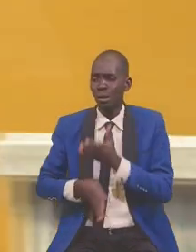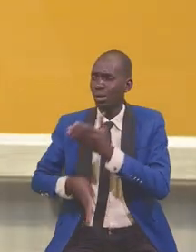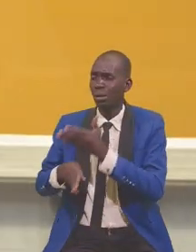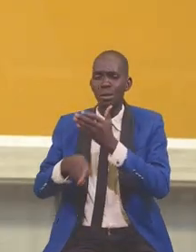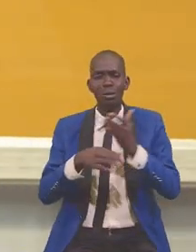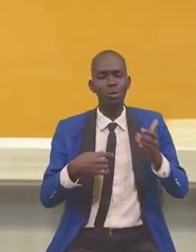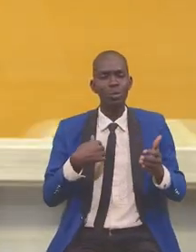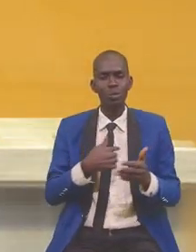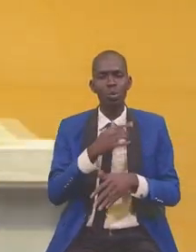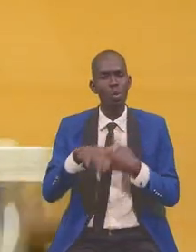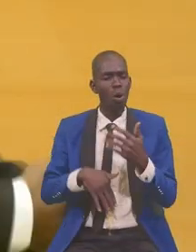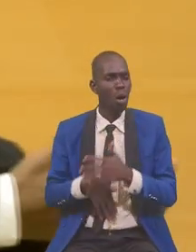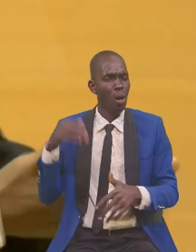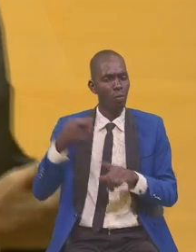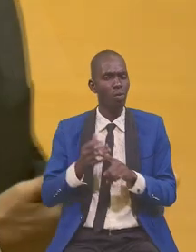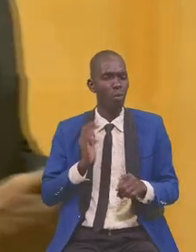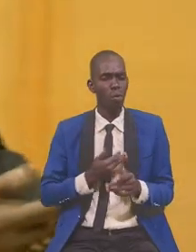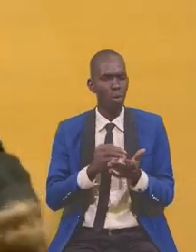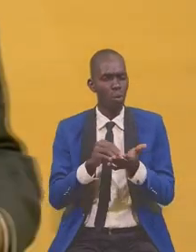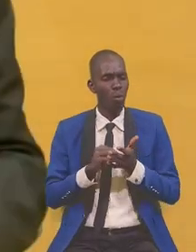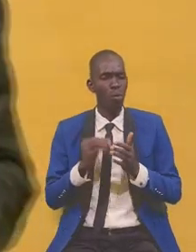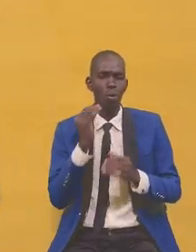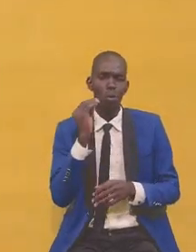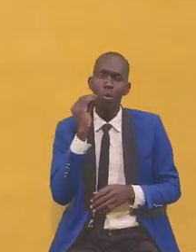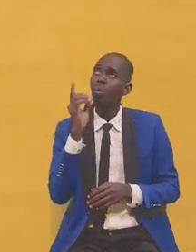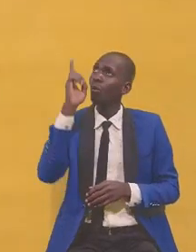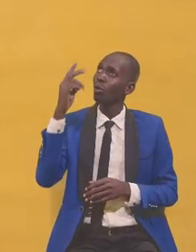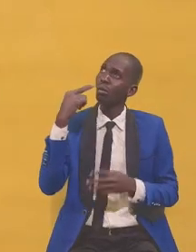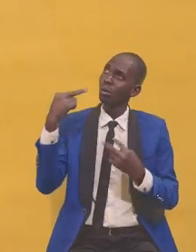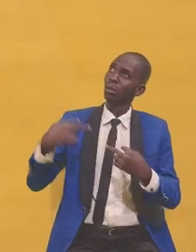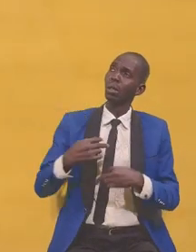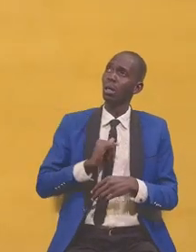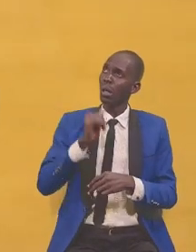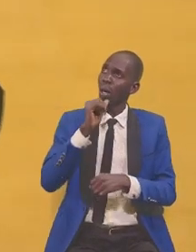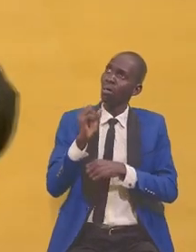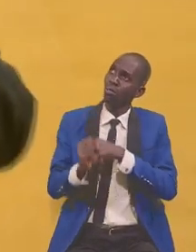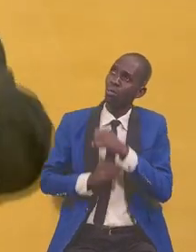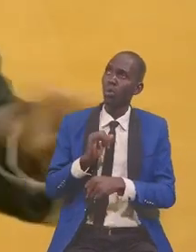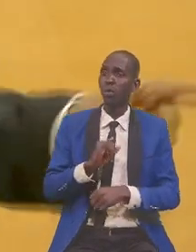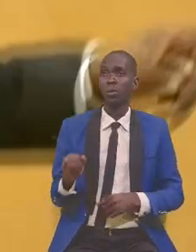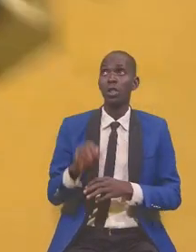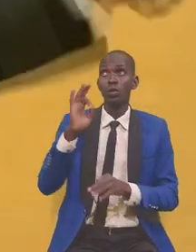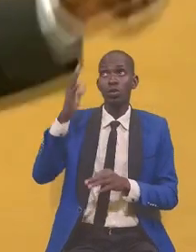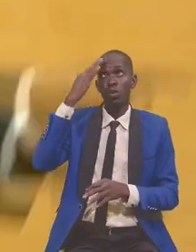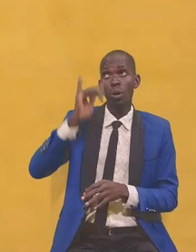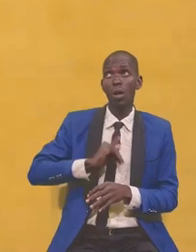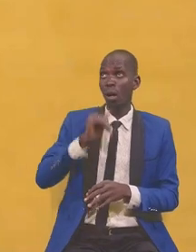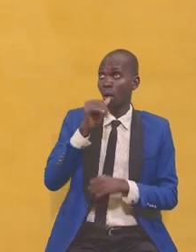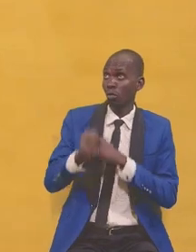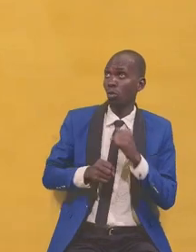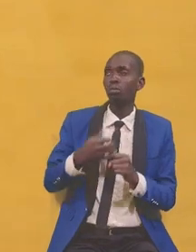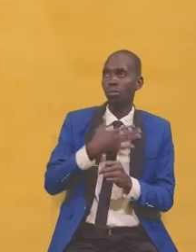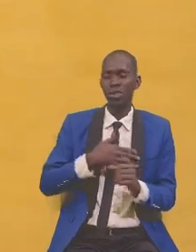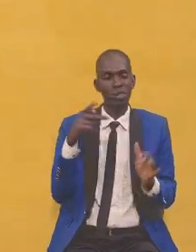am. God, don't you see I'm suffering? Okay, if you recognize I'm suffering, kill that